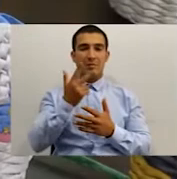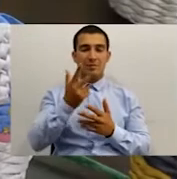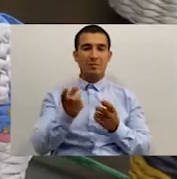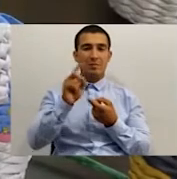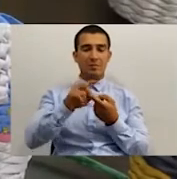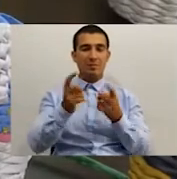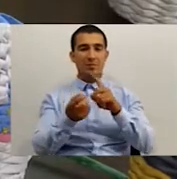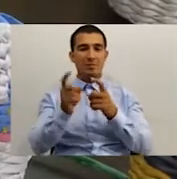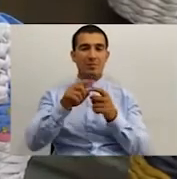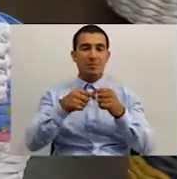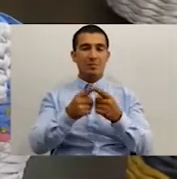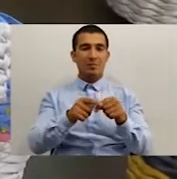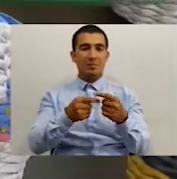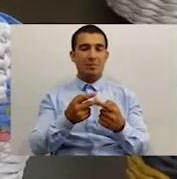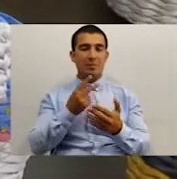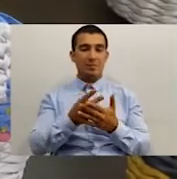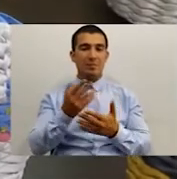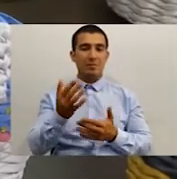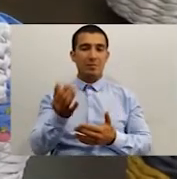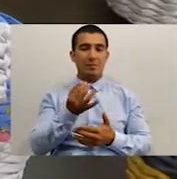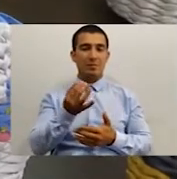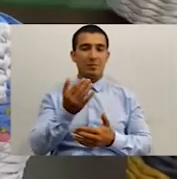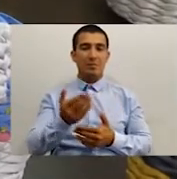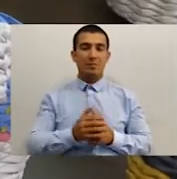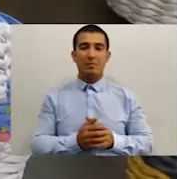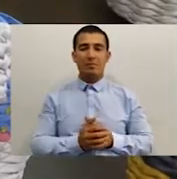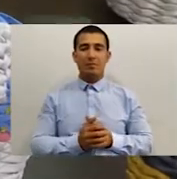ustiga. Tepadi pastga tushadi.